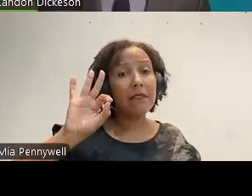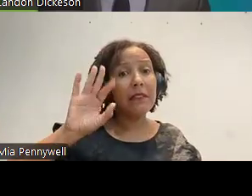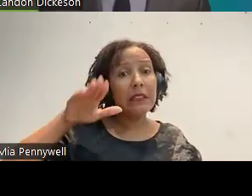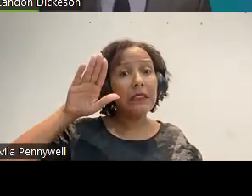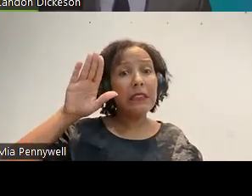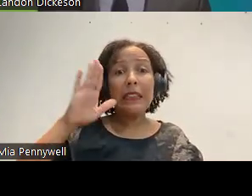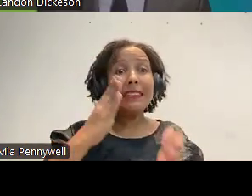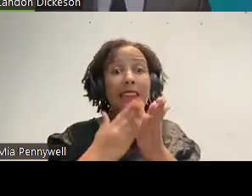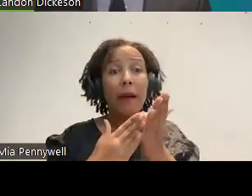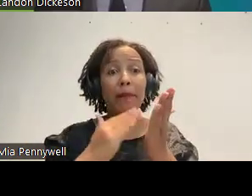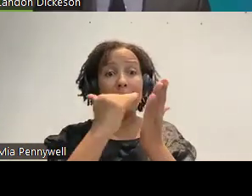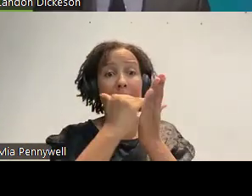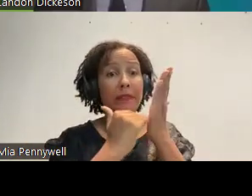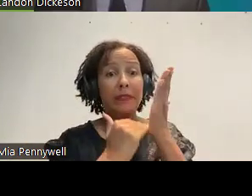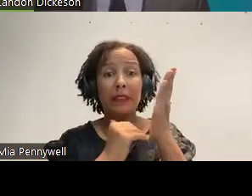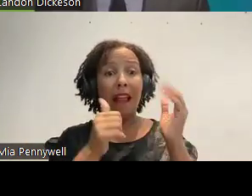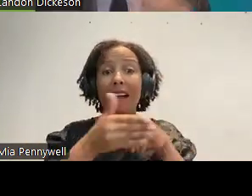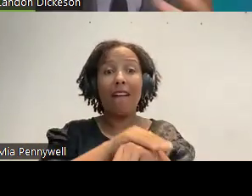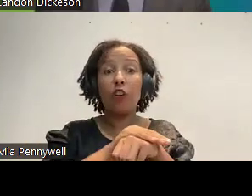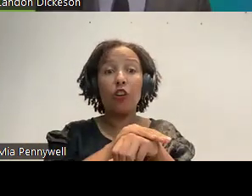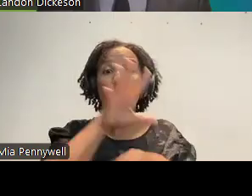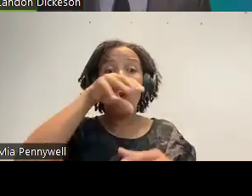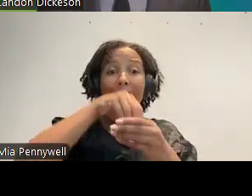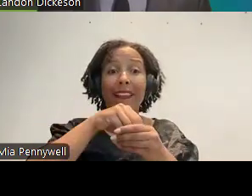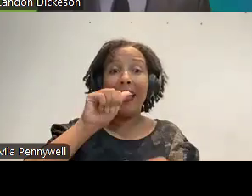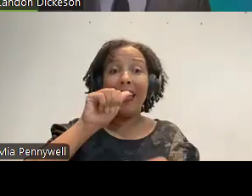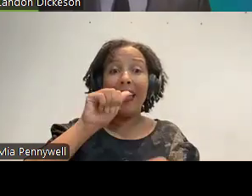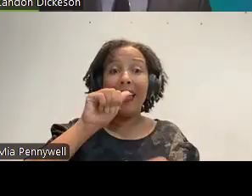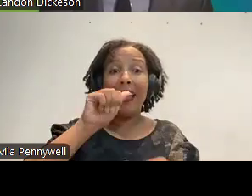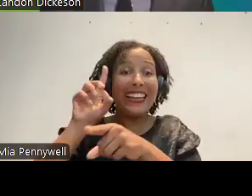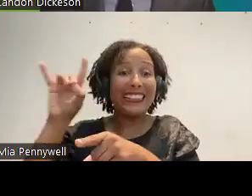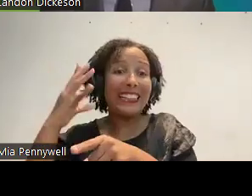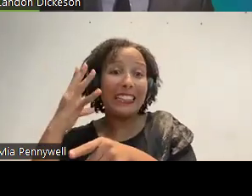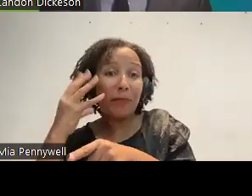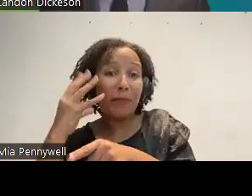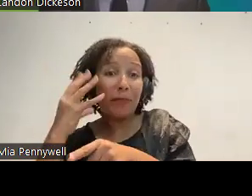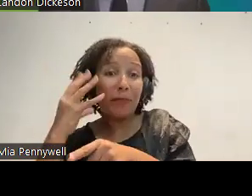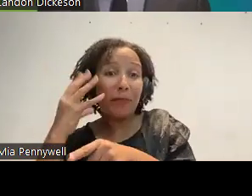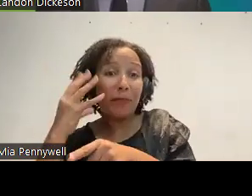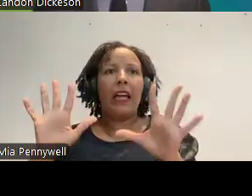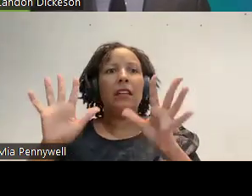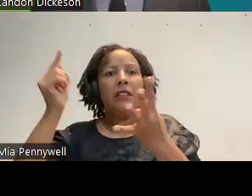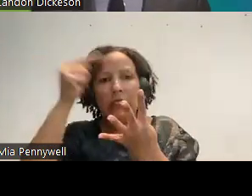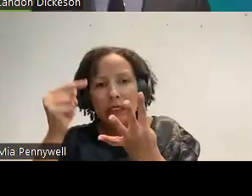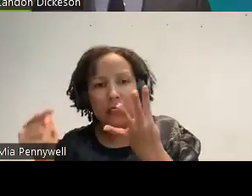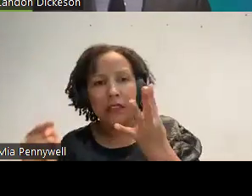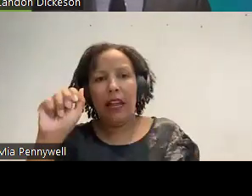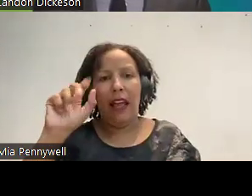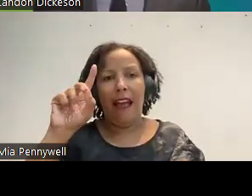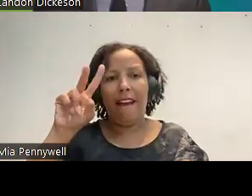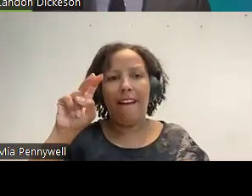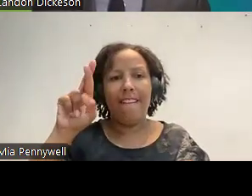covered in the ACEs assessment that they have experienced, but that are definitely adverse experiences. So it's important